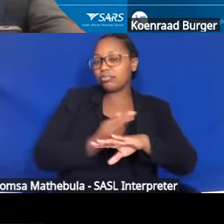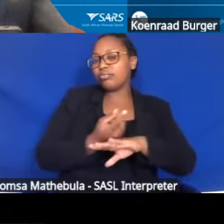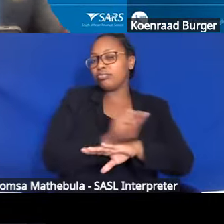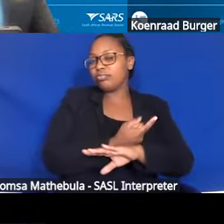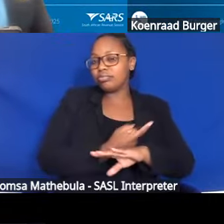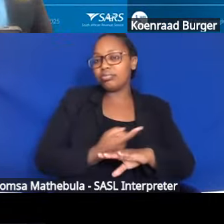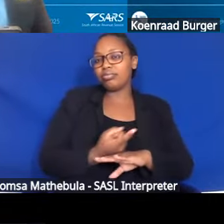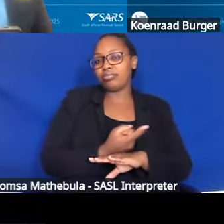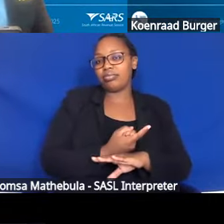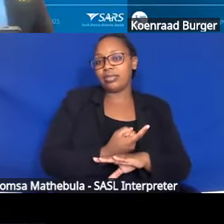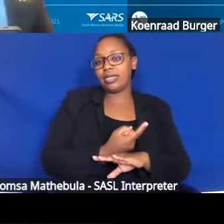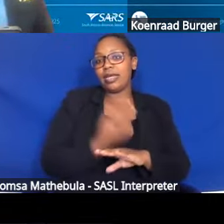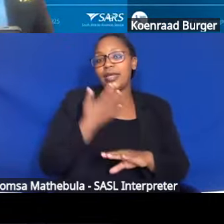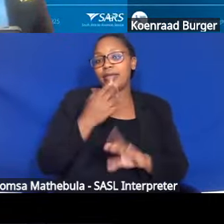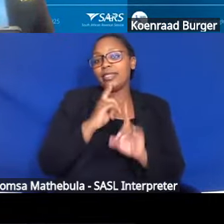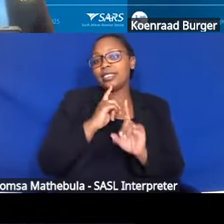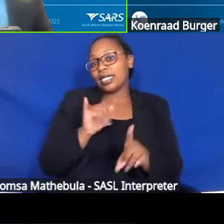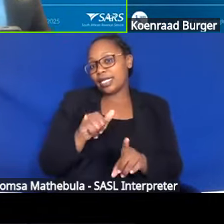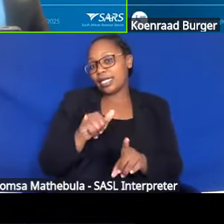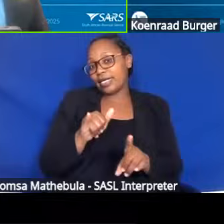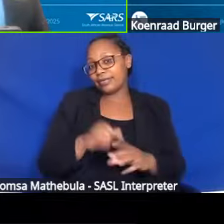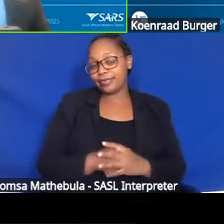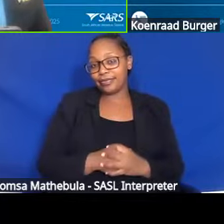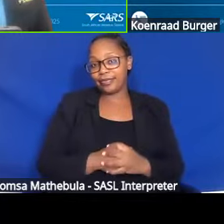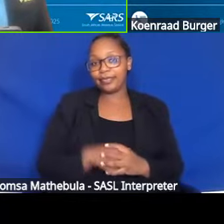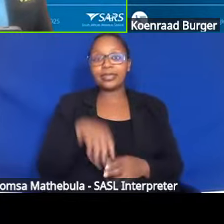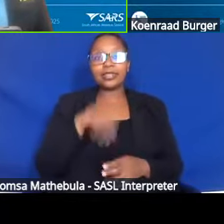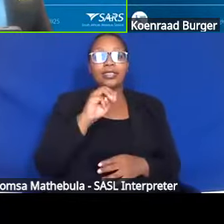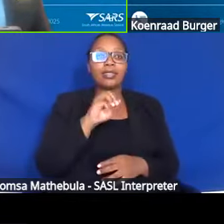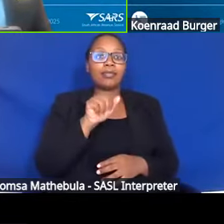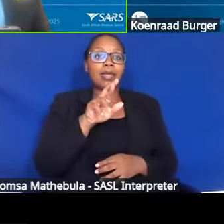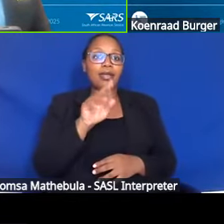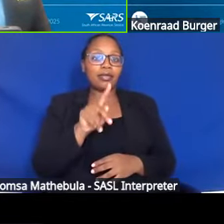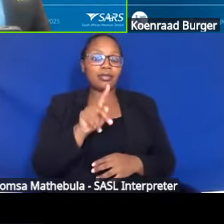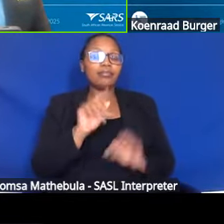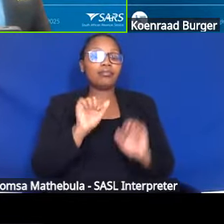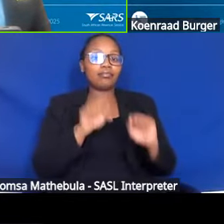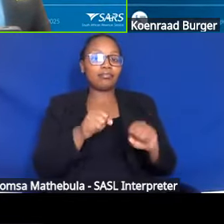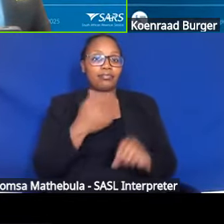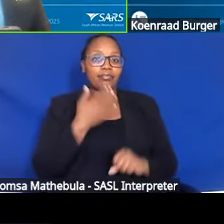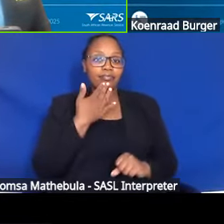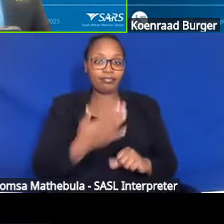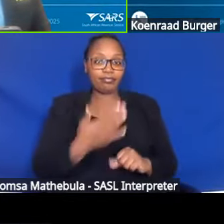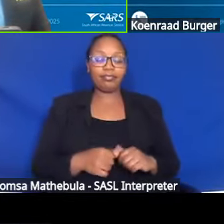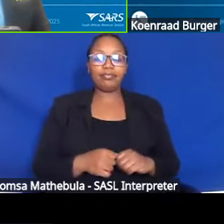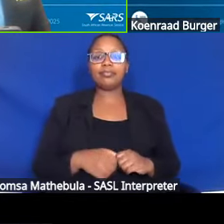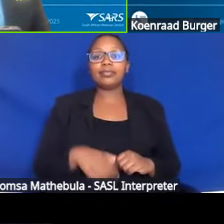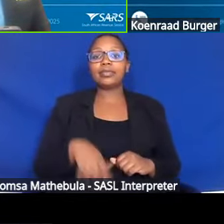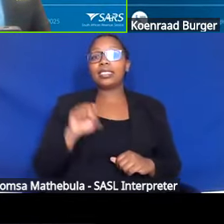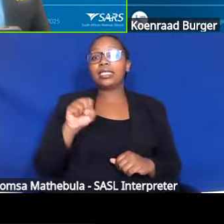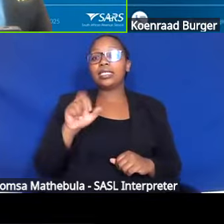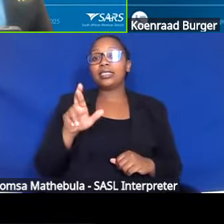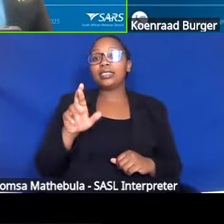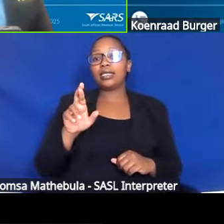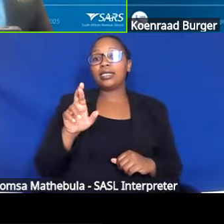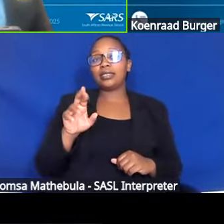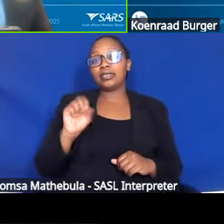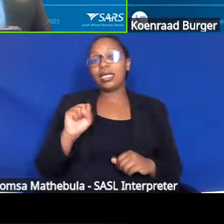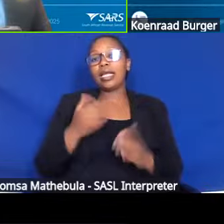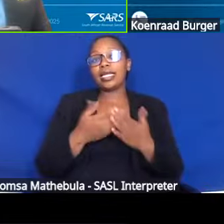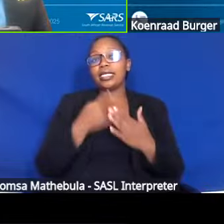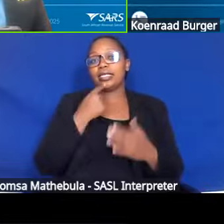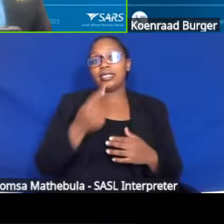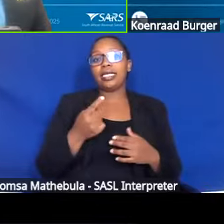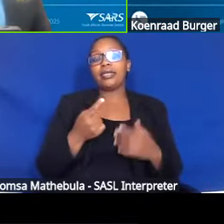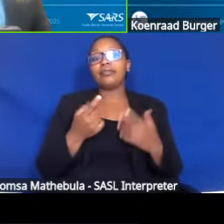Can you just touch on that, please, Mark? Yes, thank you. So SARS will indicate by means of